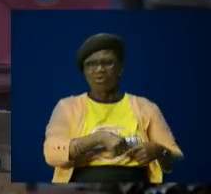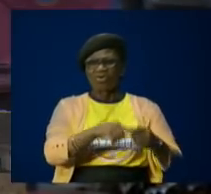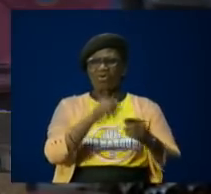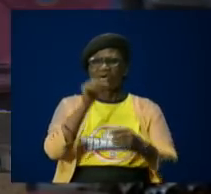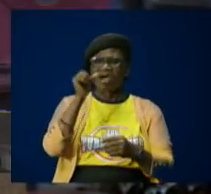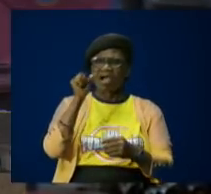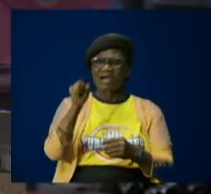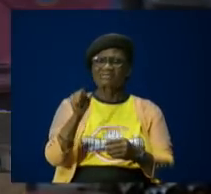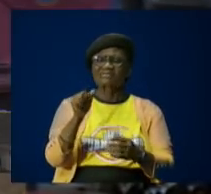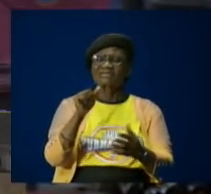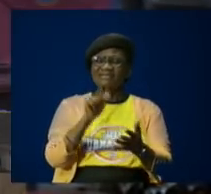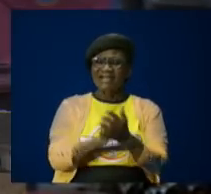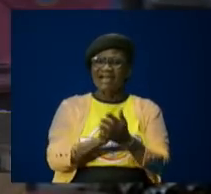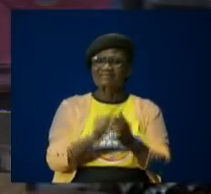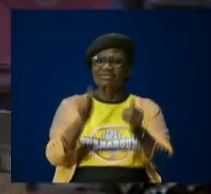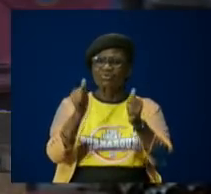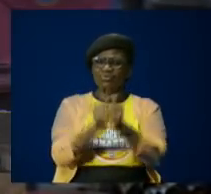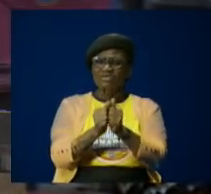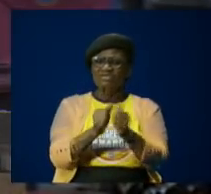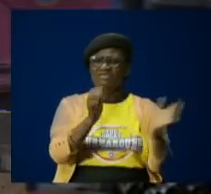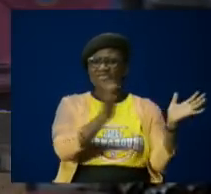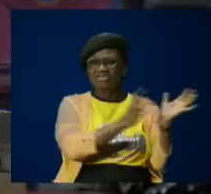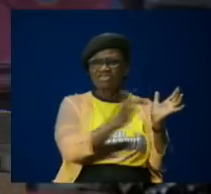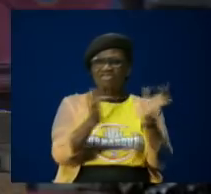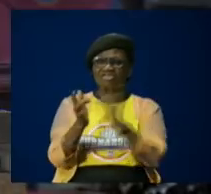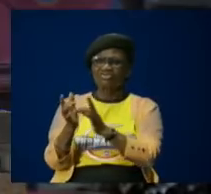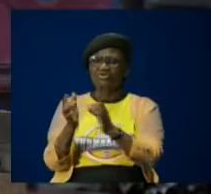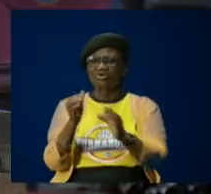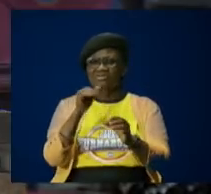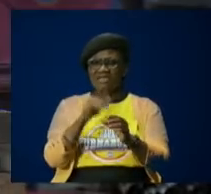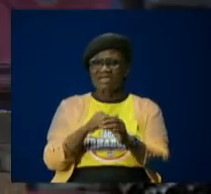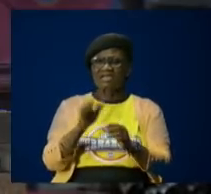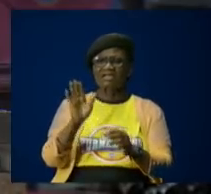that with Jesus in your boat,